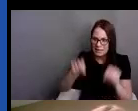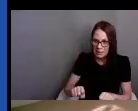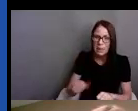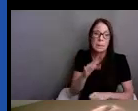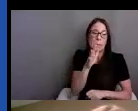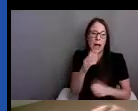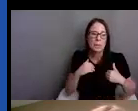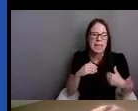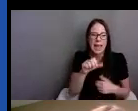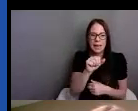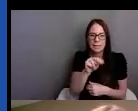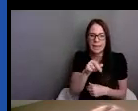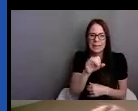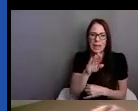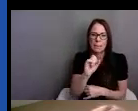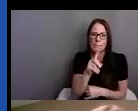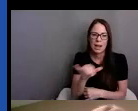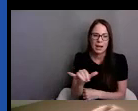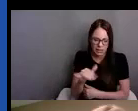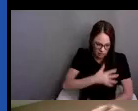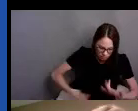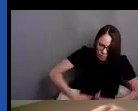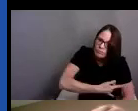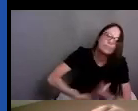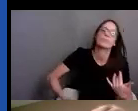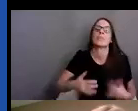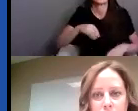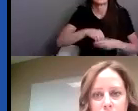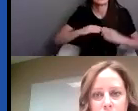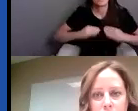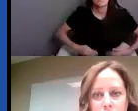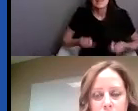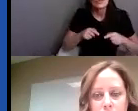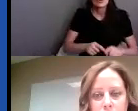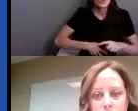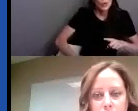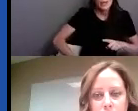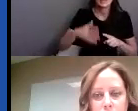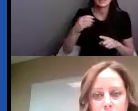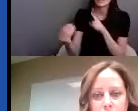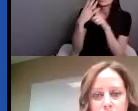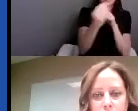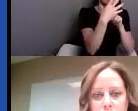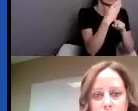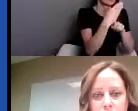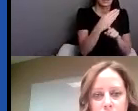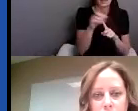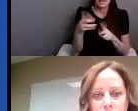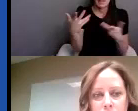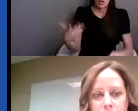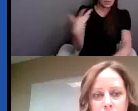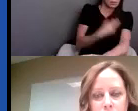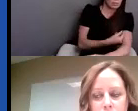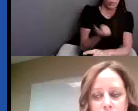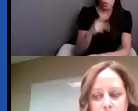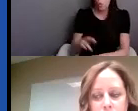antibodies circulating in their bodies throughout pregnancy against various infections that they've either been exposed to or been vaccinated against in their life.